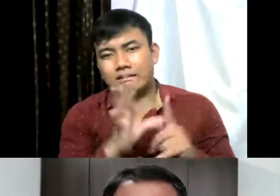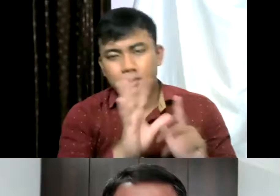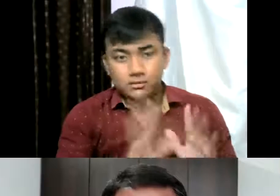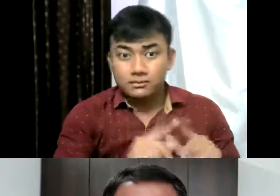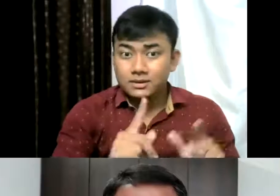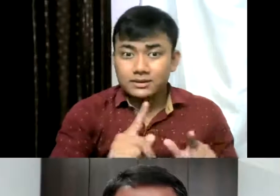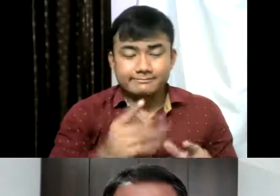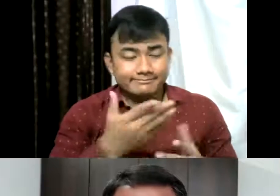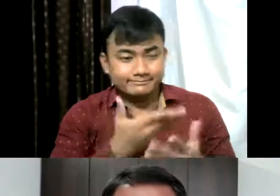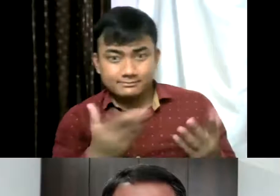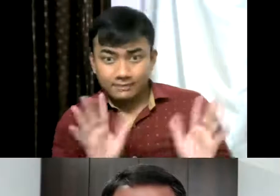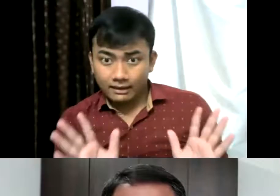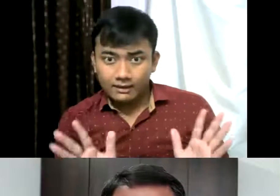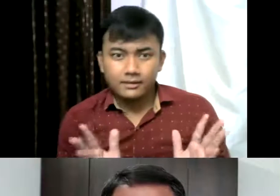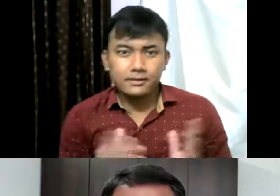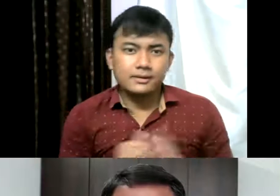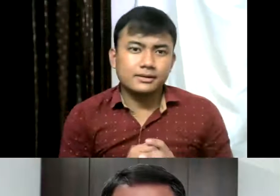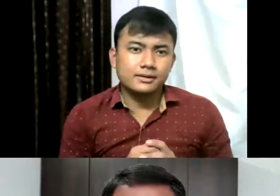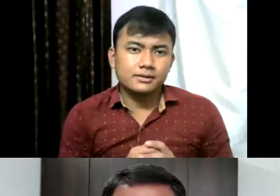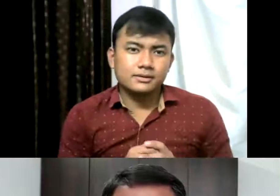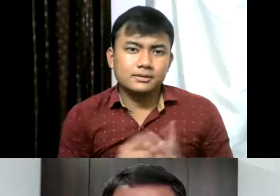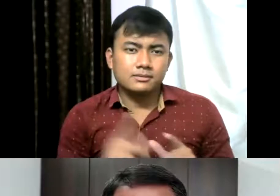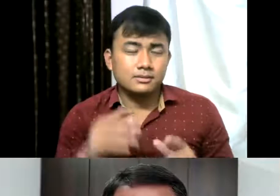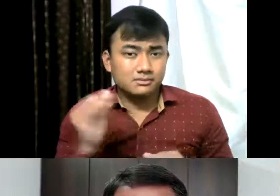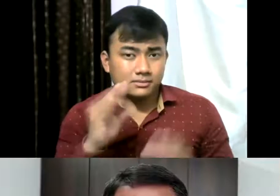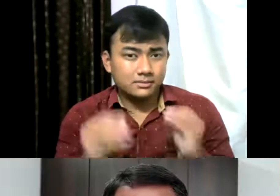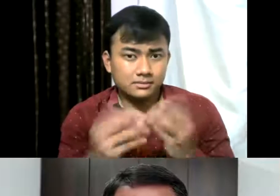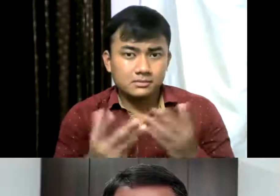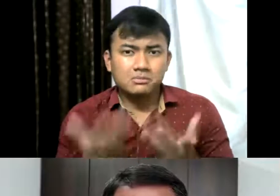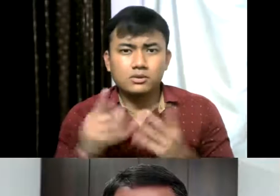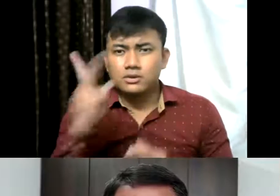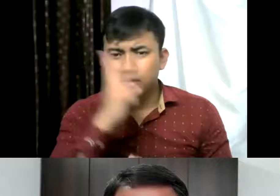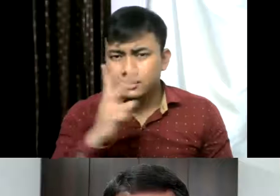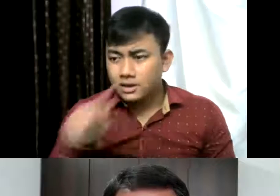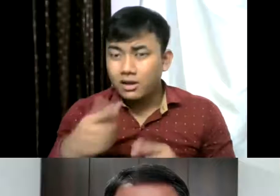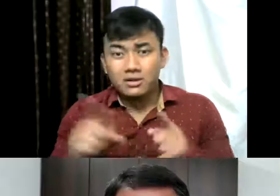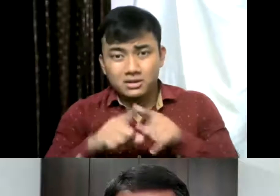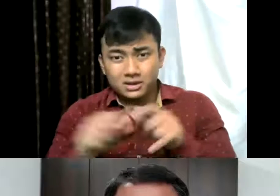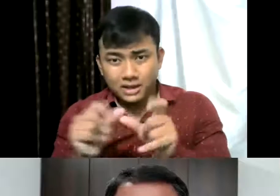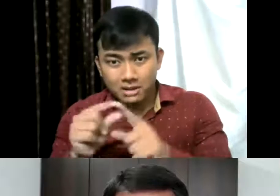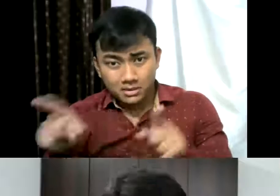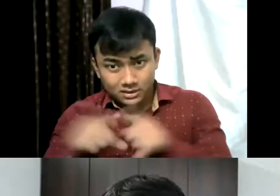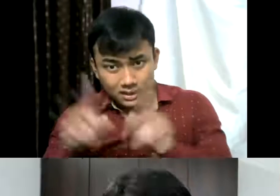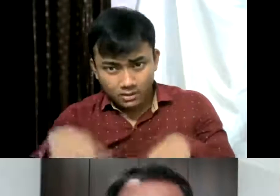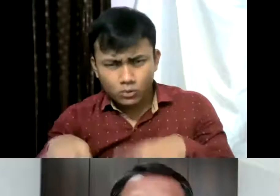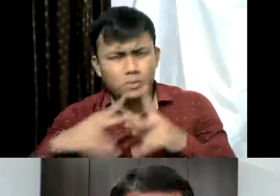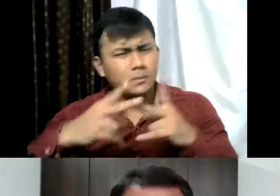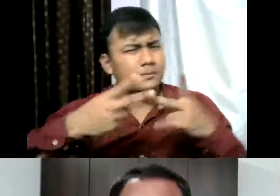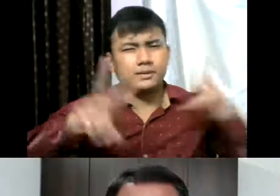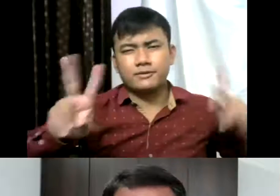done. And so, and because of that, you may not see them as much on dating apps, but that doesn't mean they don't exist.